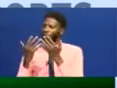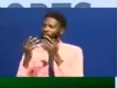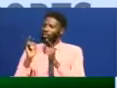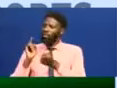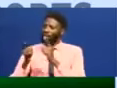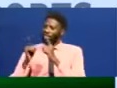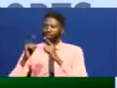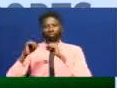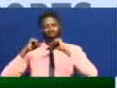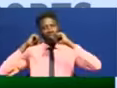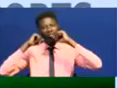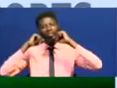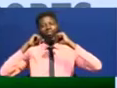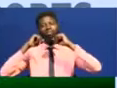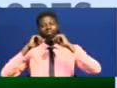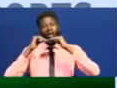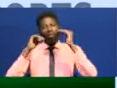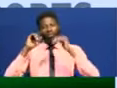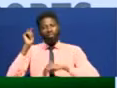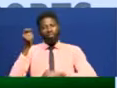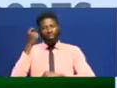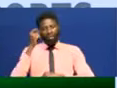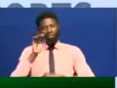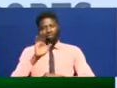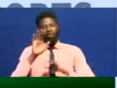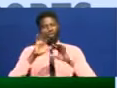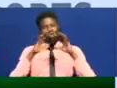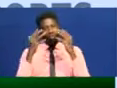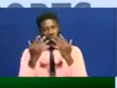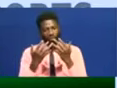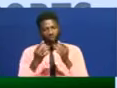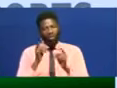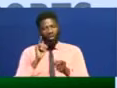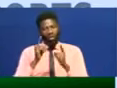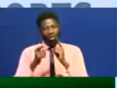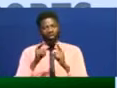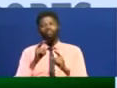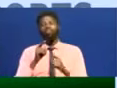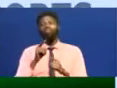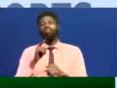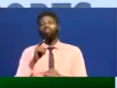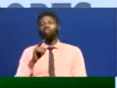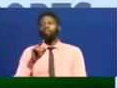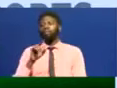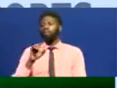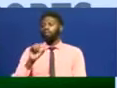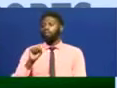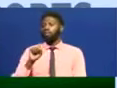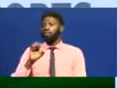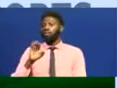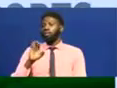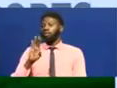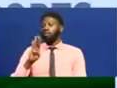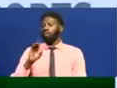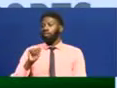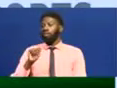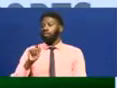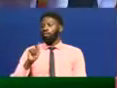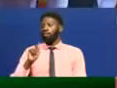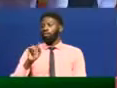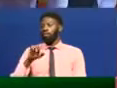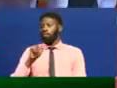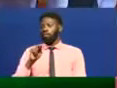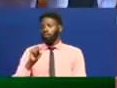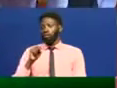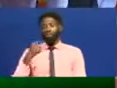at the level of the president of World Athletics, Lord Sebastian Coe. We even invited him to come to Nairobi, and he came. And